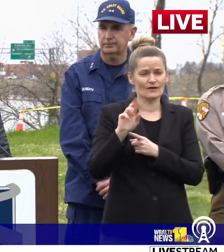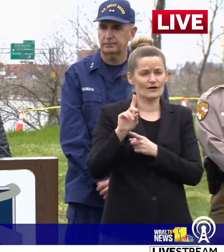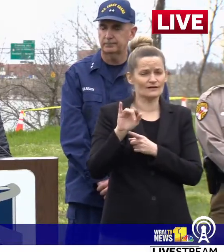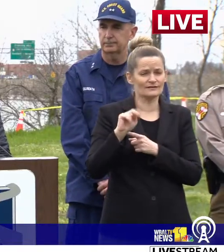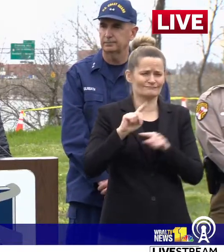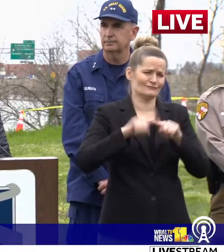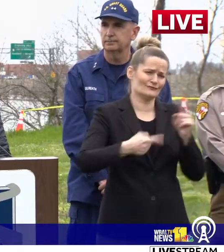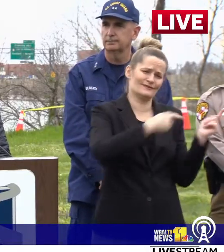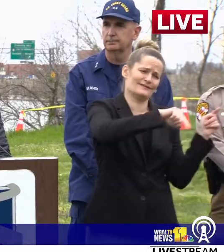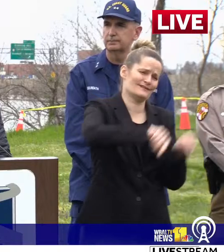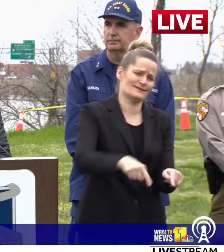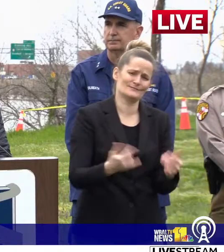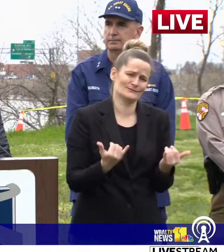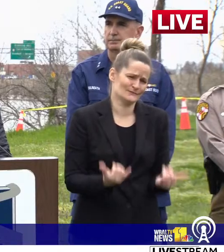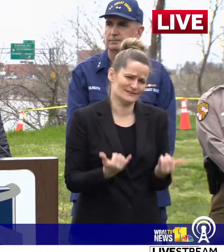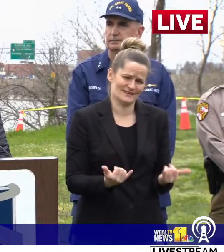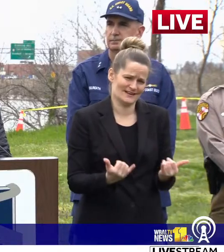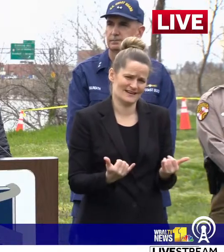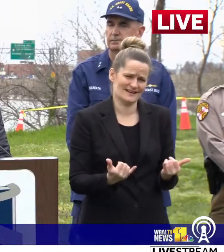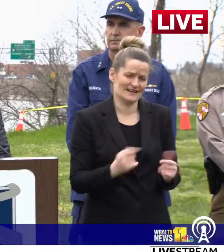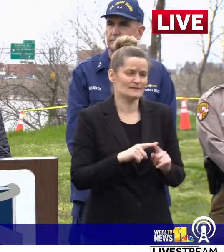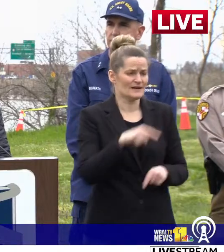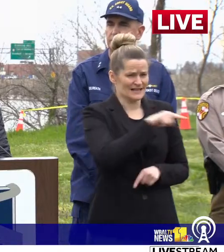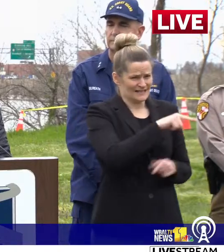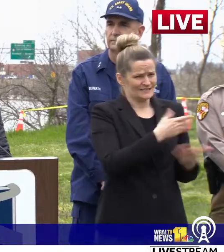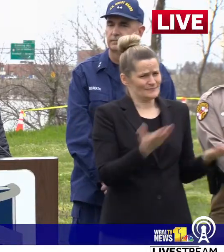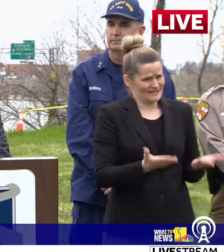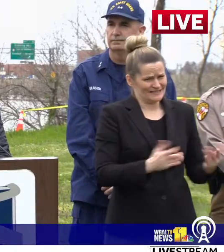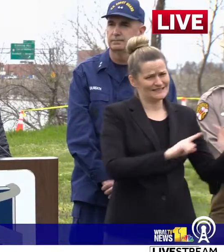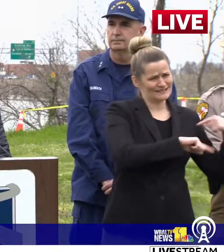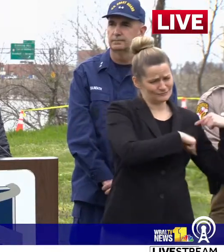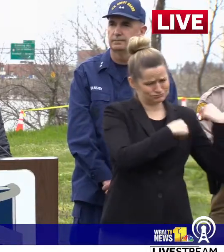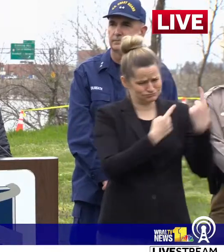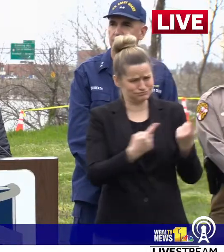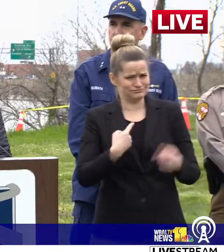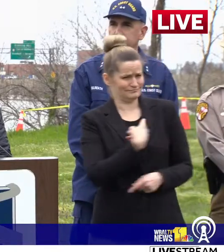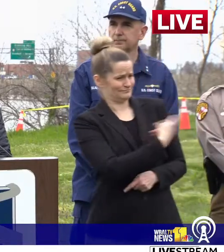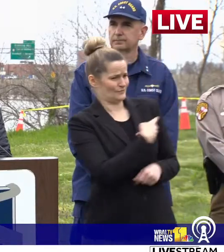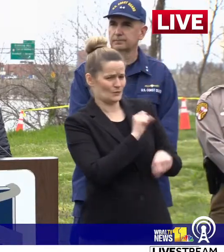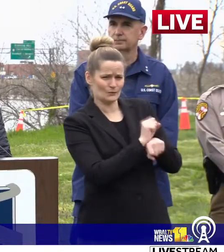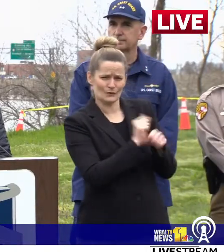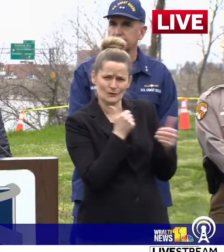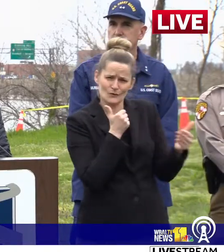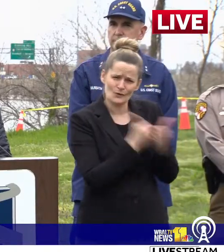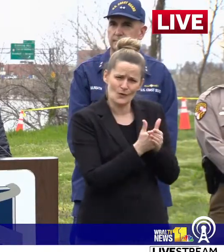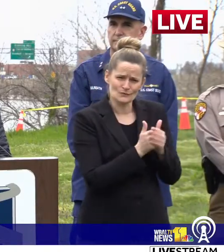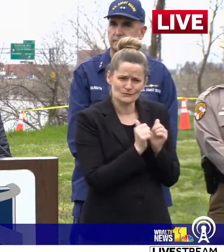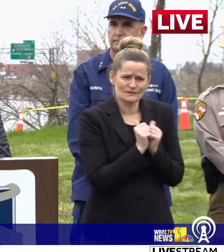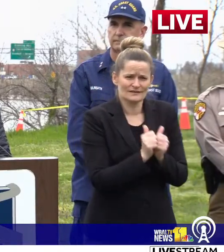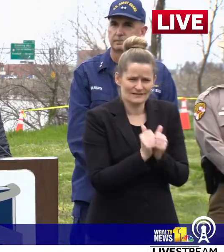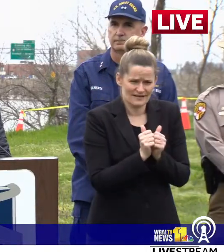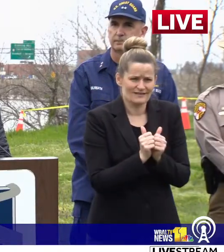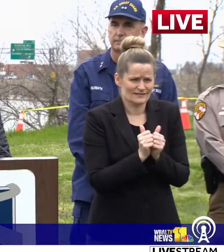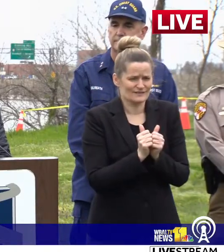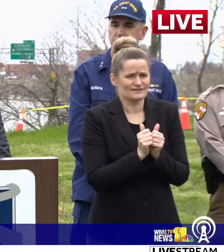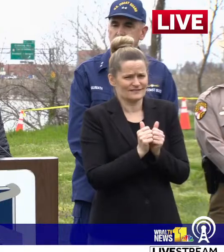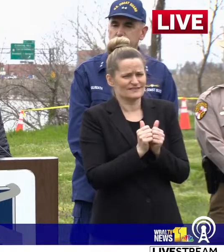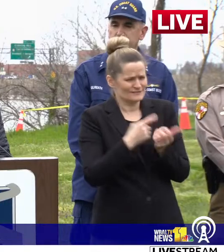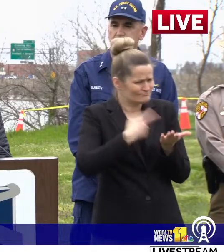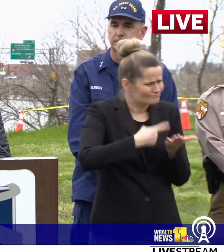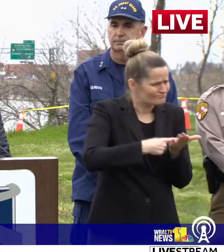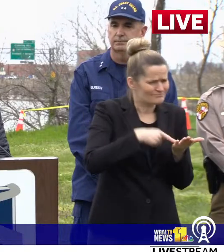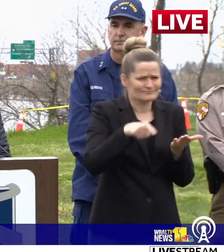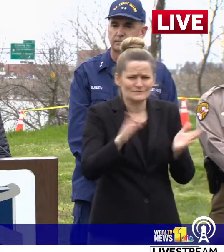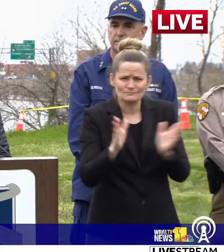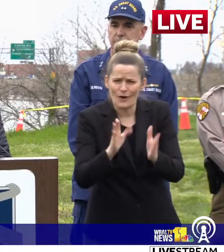be back. We work very closely together with the governor's team on those small business loans. And we're going to be working together to